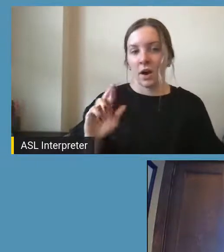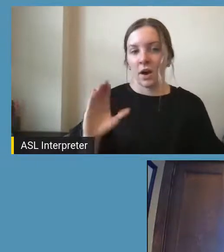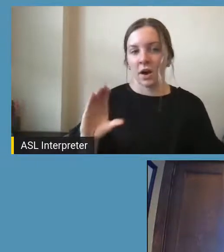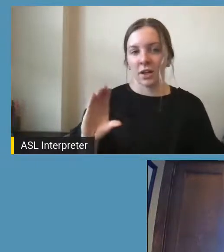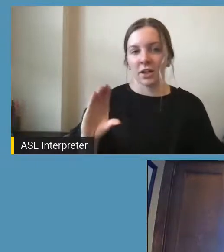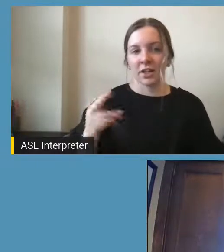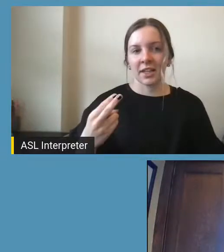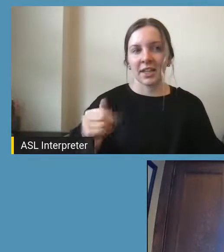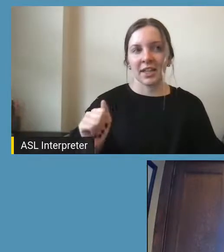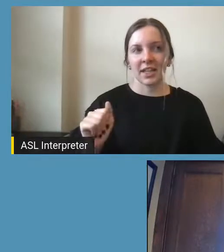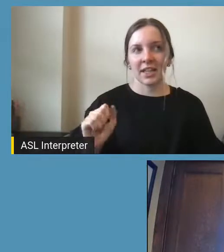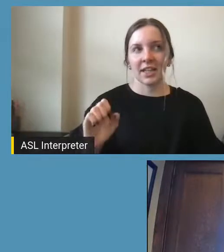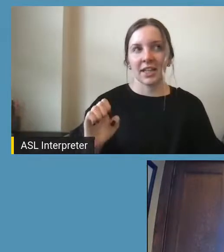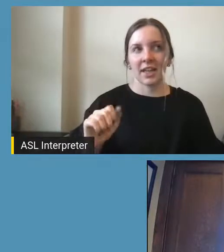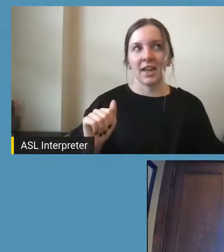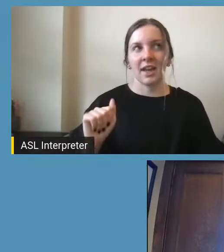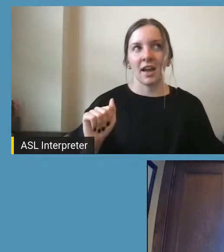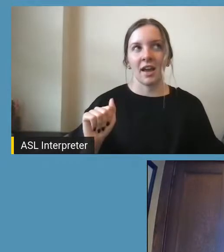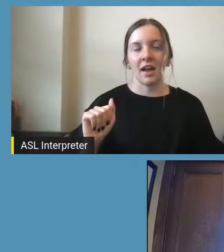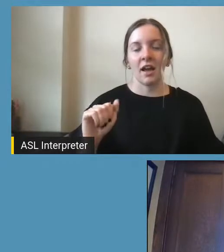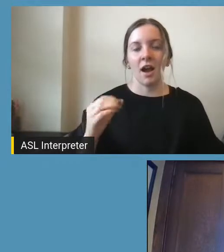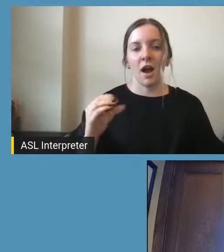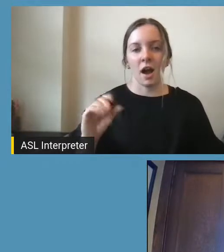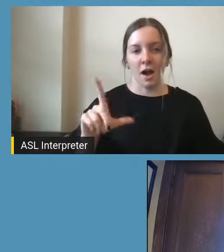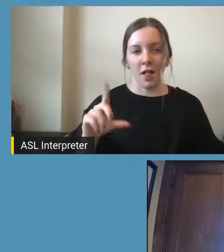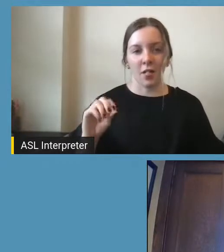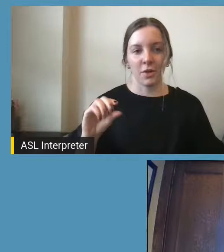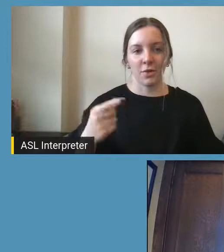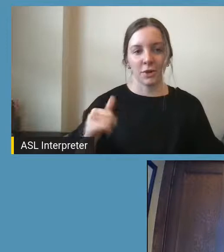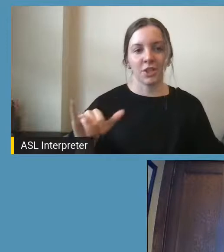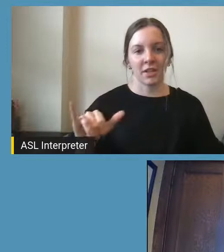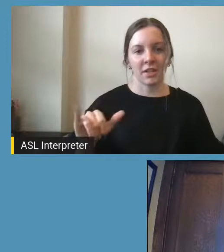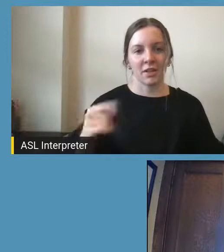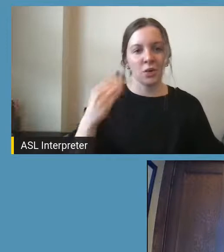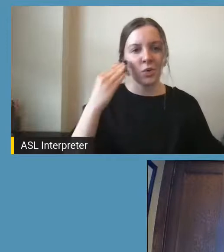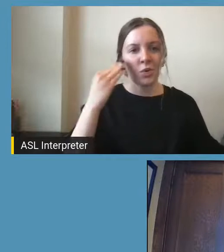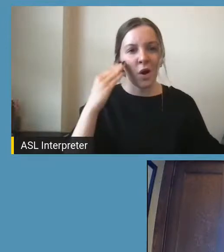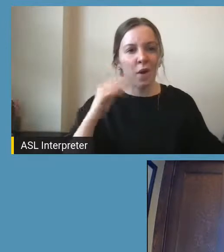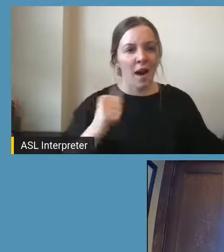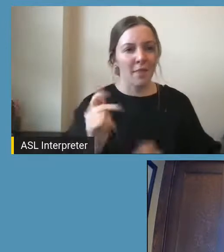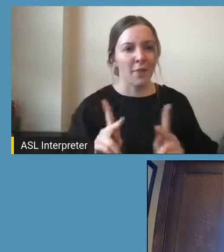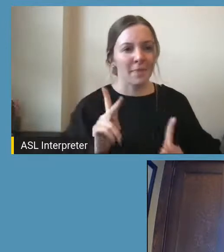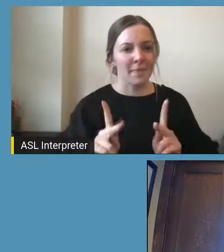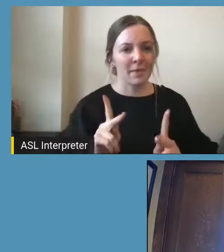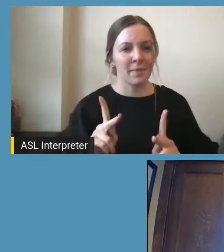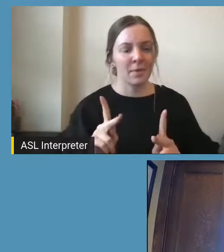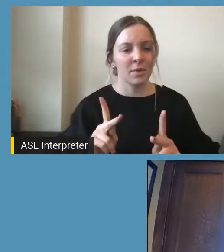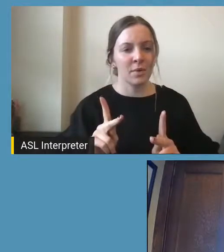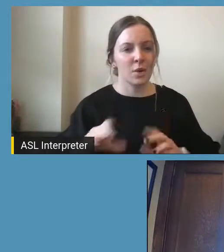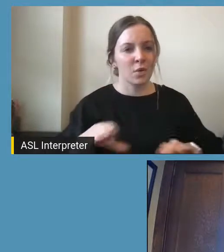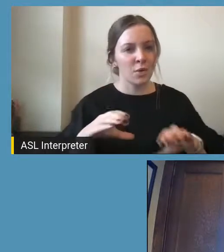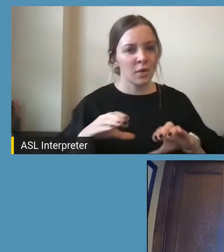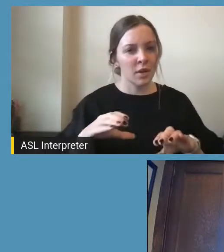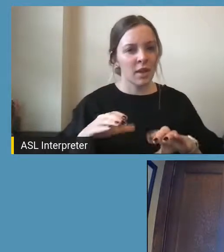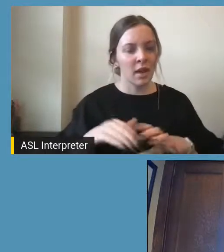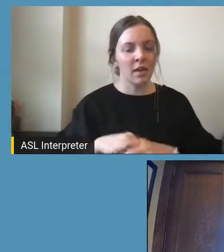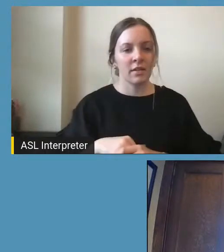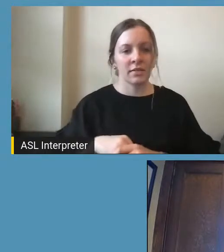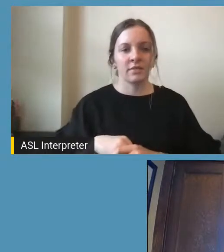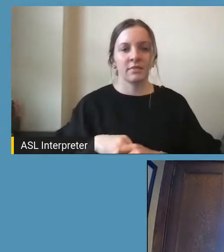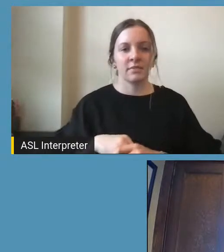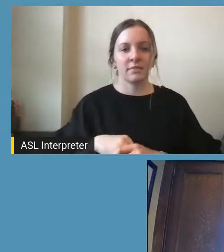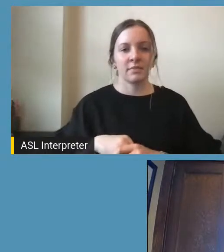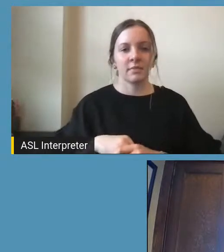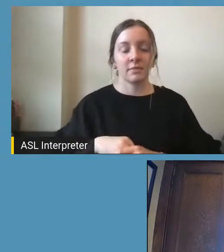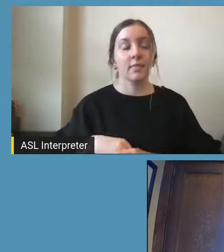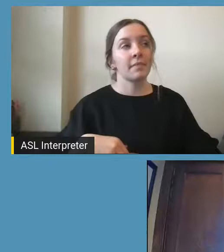work? Well, the only thing I think the best place for the Clo community is actually Instagram.